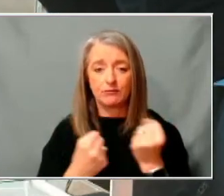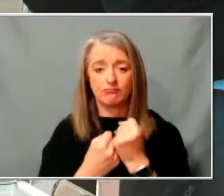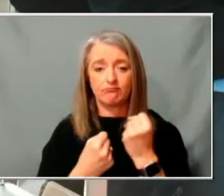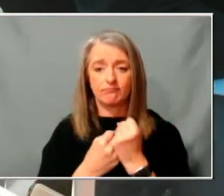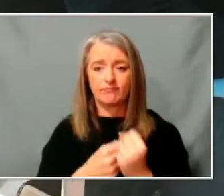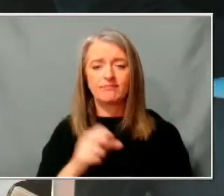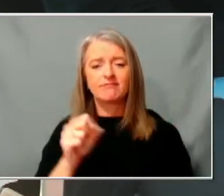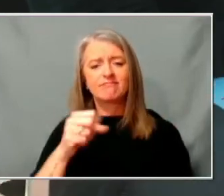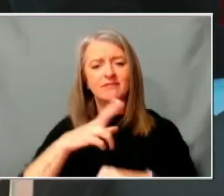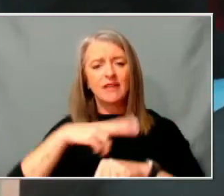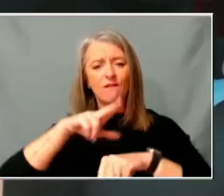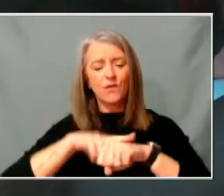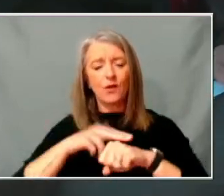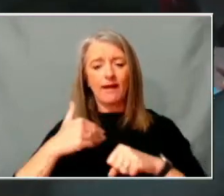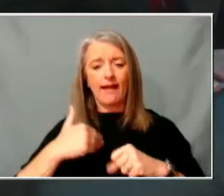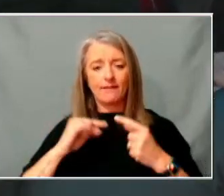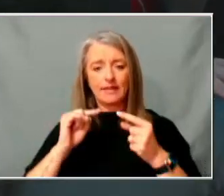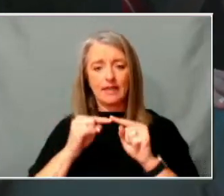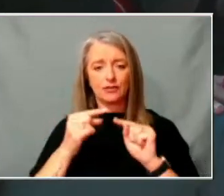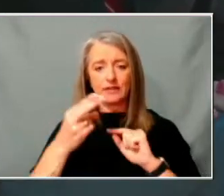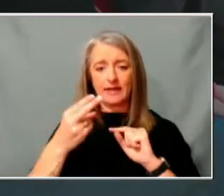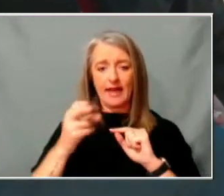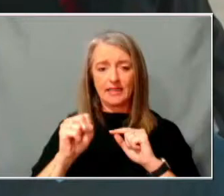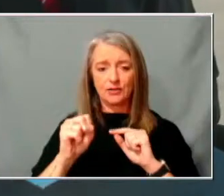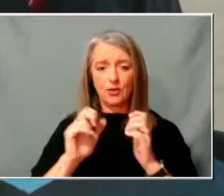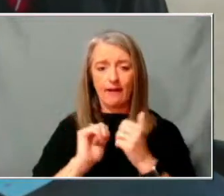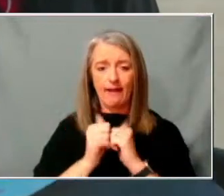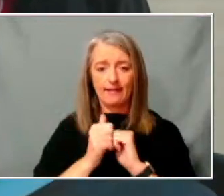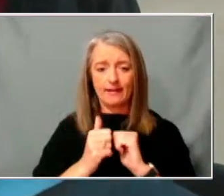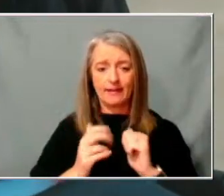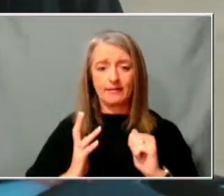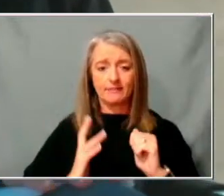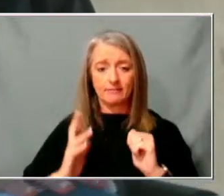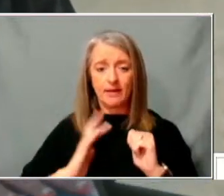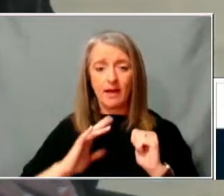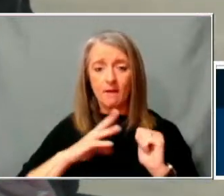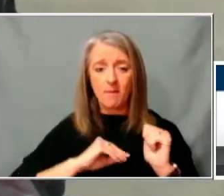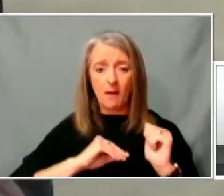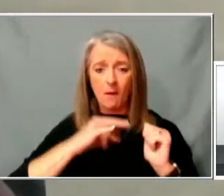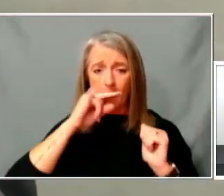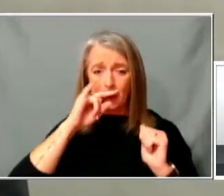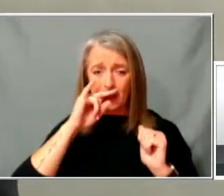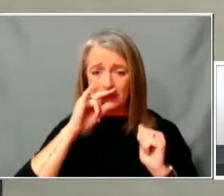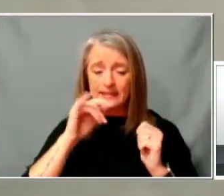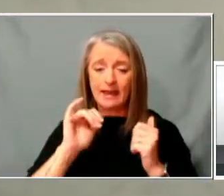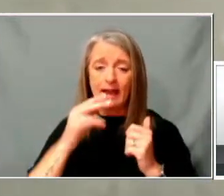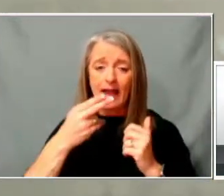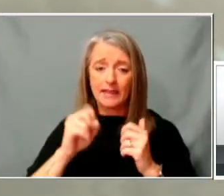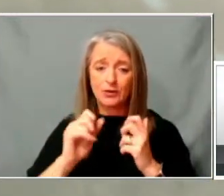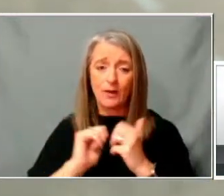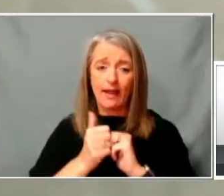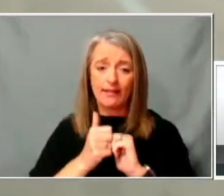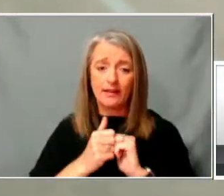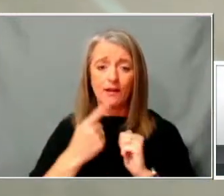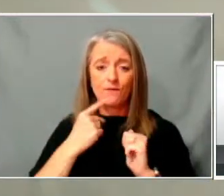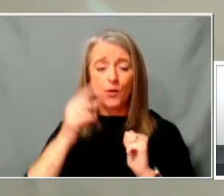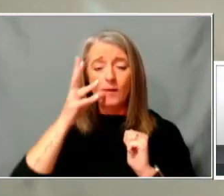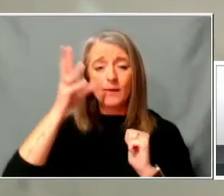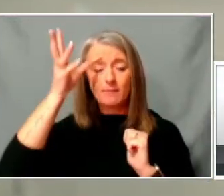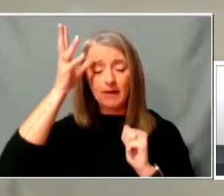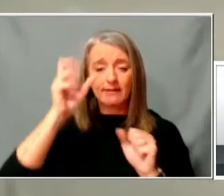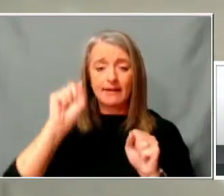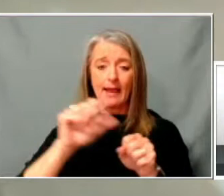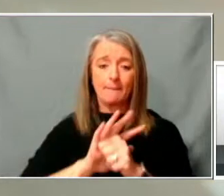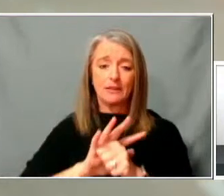course. I mean, having an injury, especially high school athletes, and I've been through it with my own kids, they've had injuries as high school athletes, And for a parent, it could be pretty stressful.